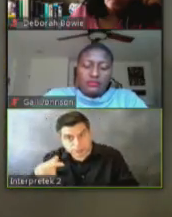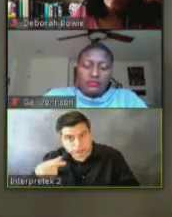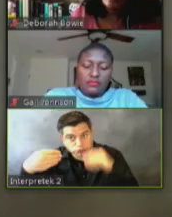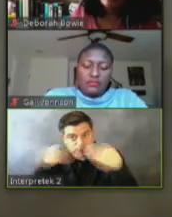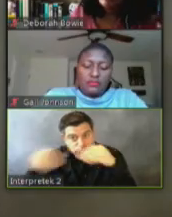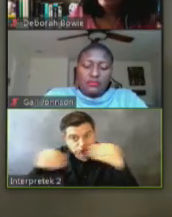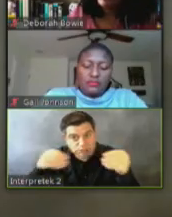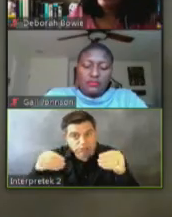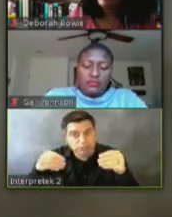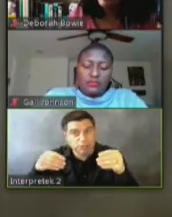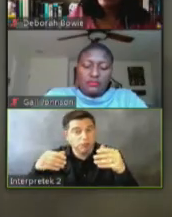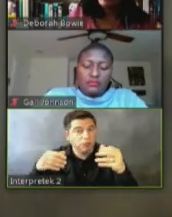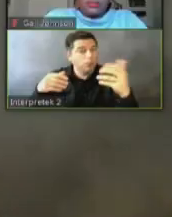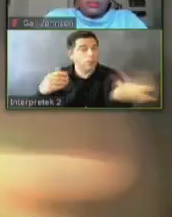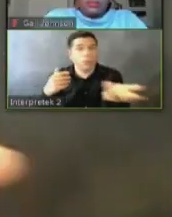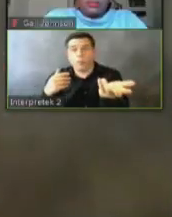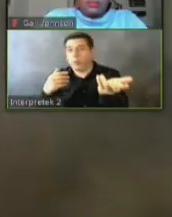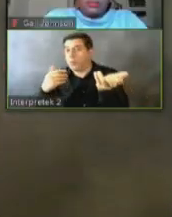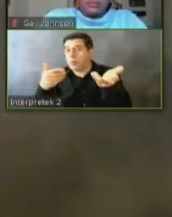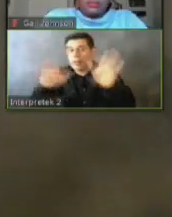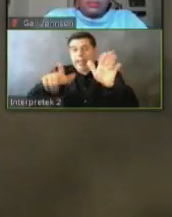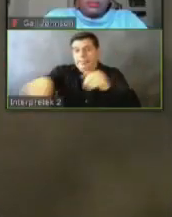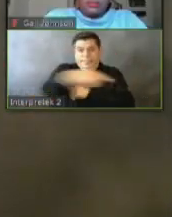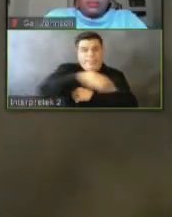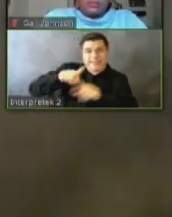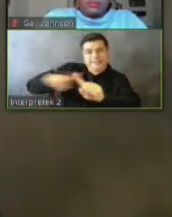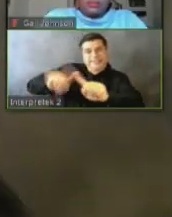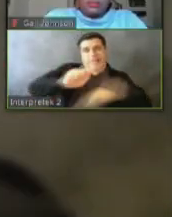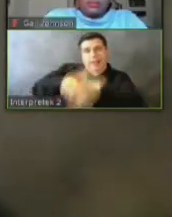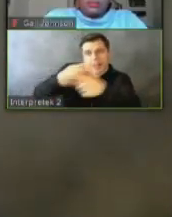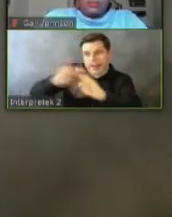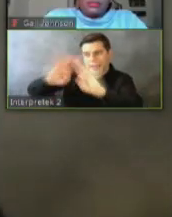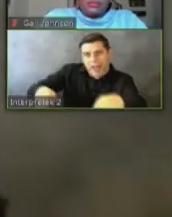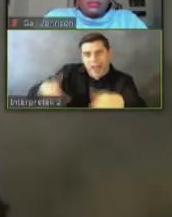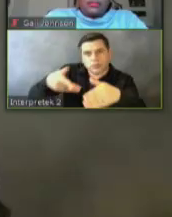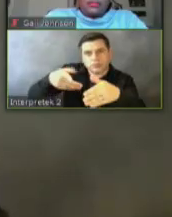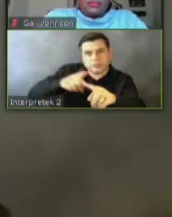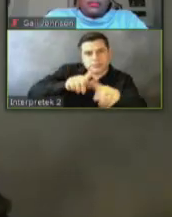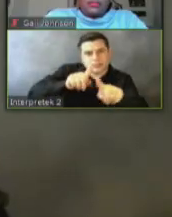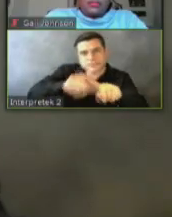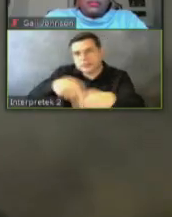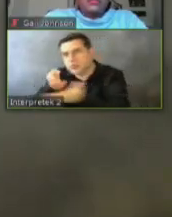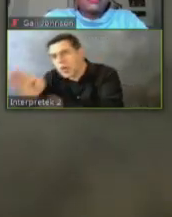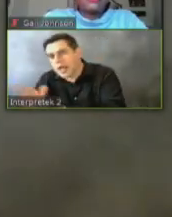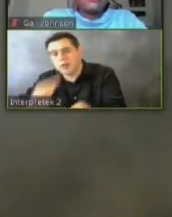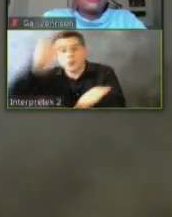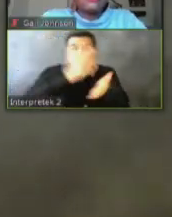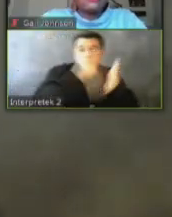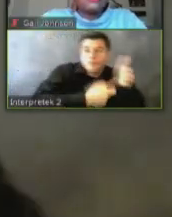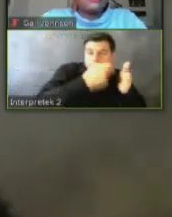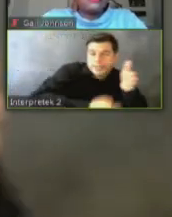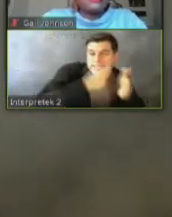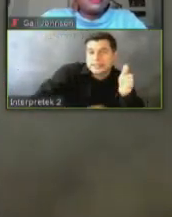by allowing different types of housing by right, and then reducing the fees and providing regulatory incentives for affordable housing, along